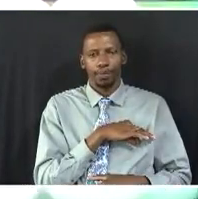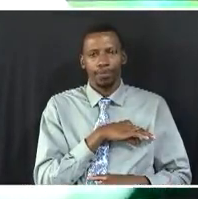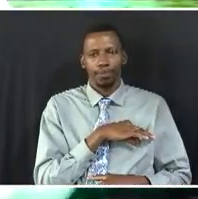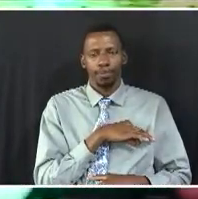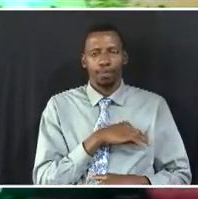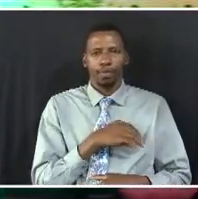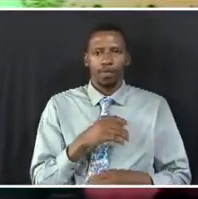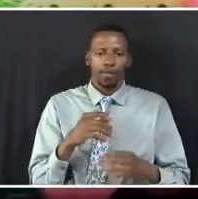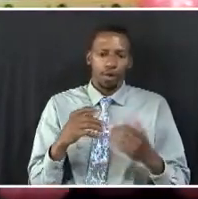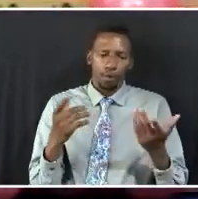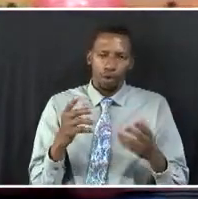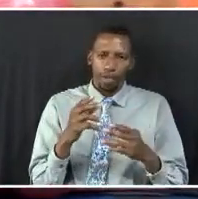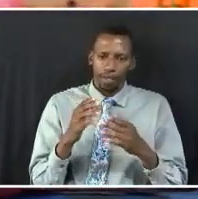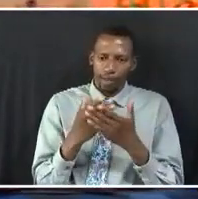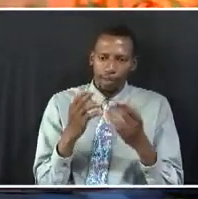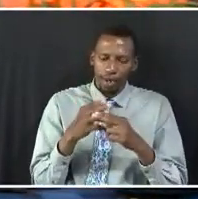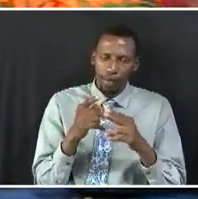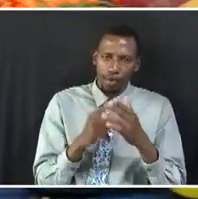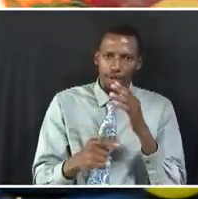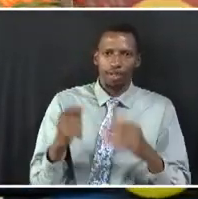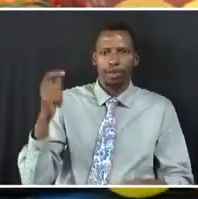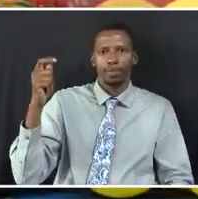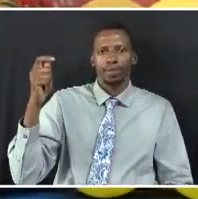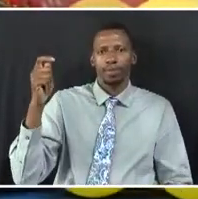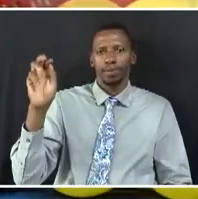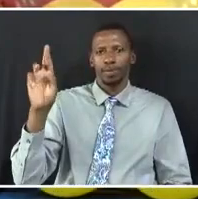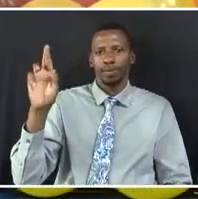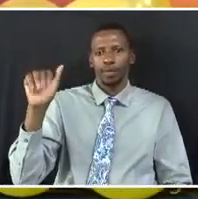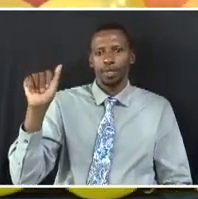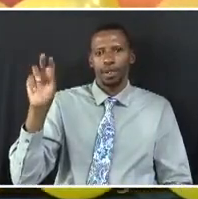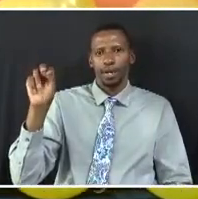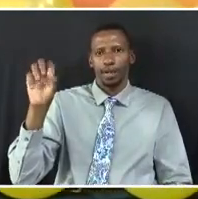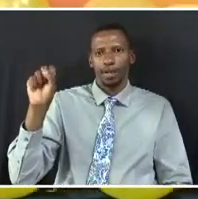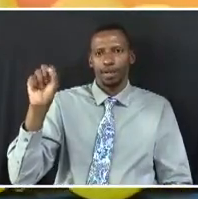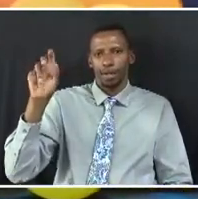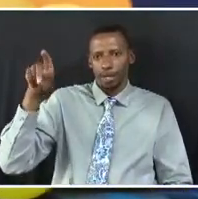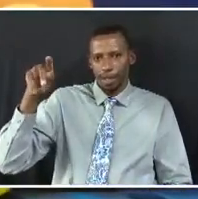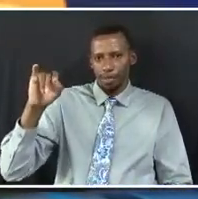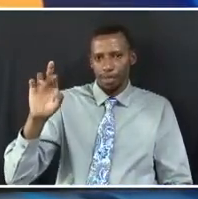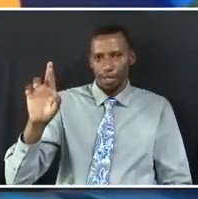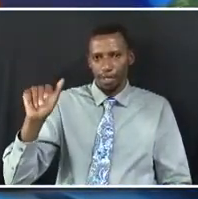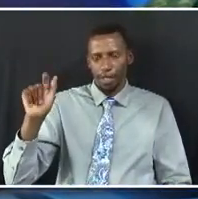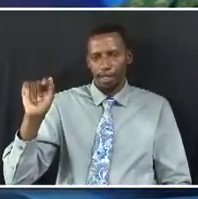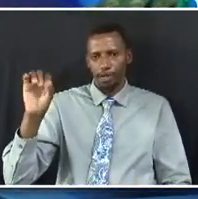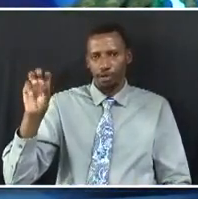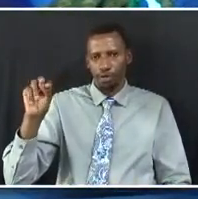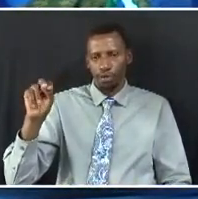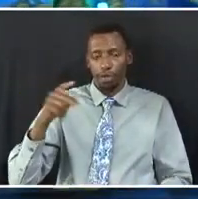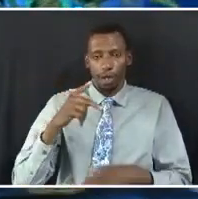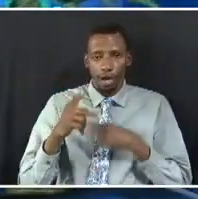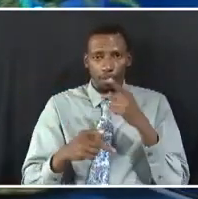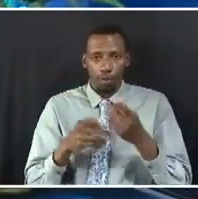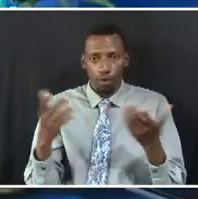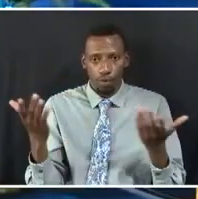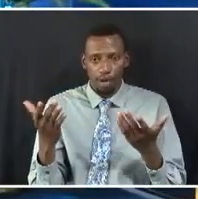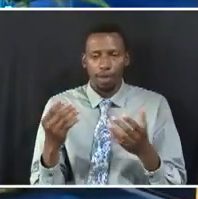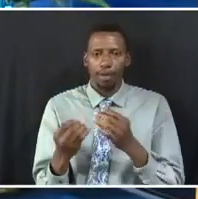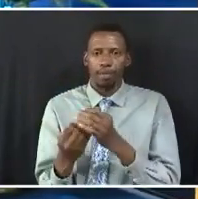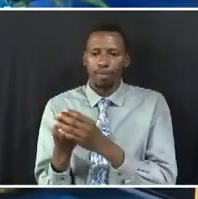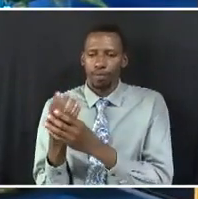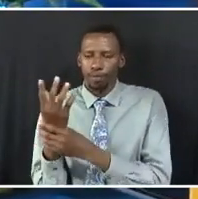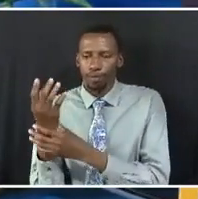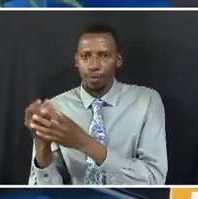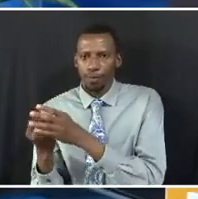Transpiration. Can you say transpiration? Is the process where the plants also are able to give